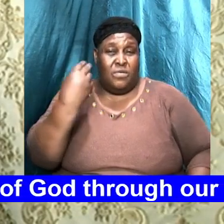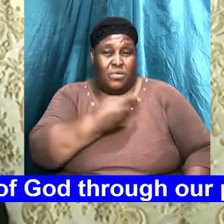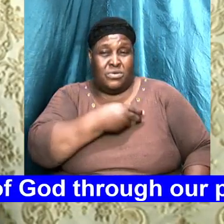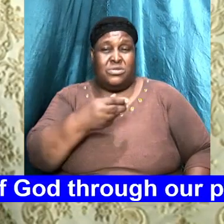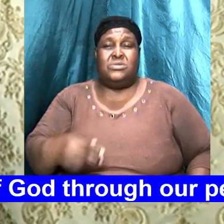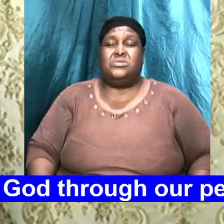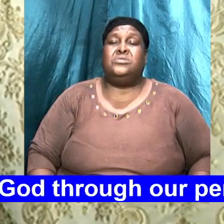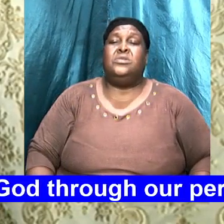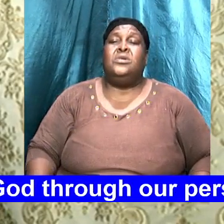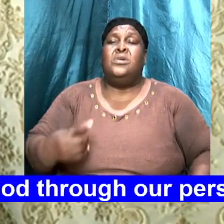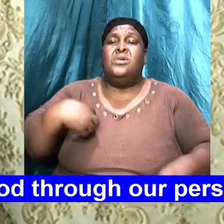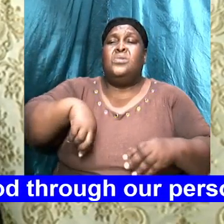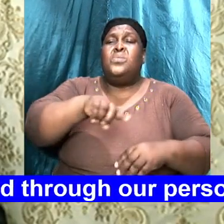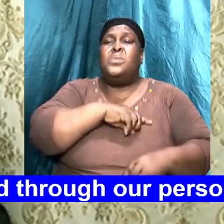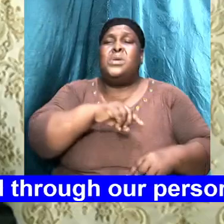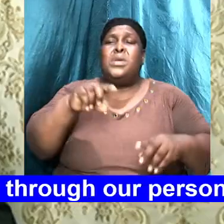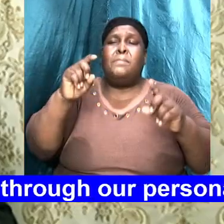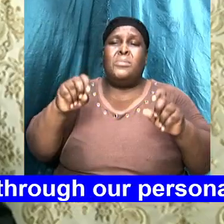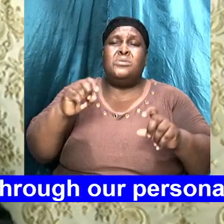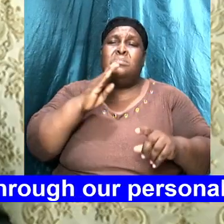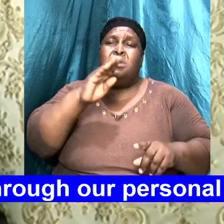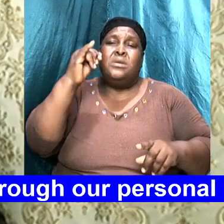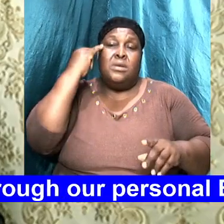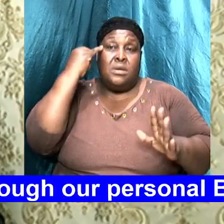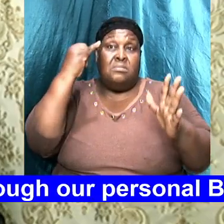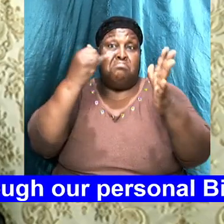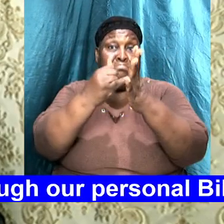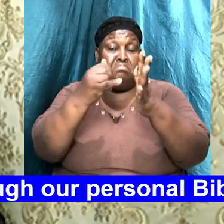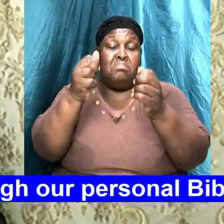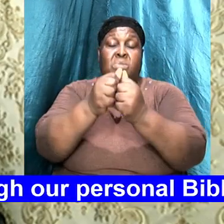and we must be identified with him.